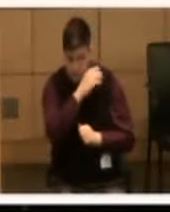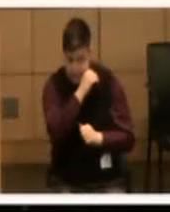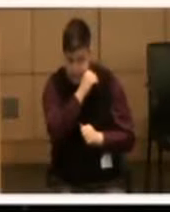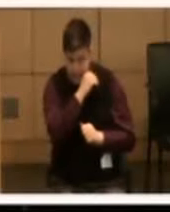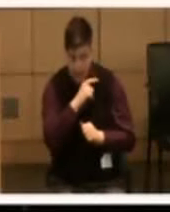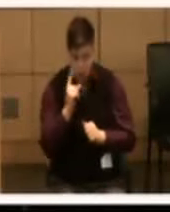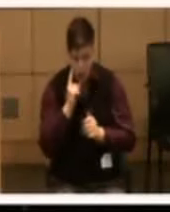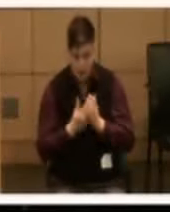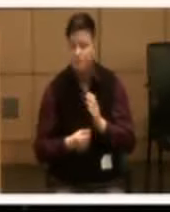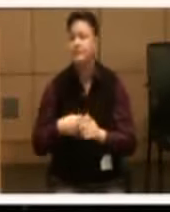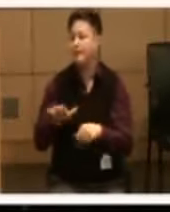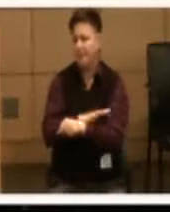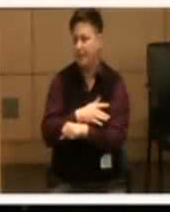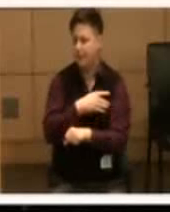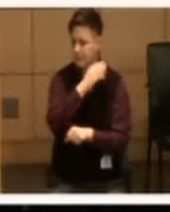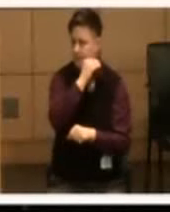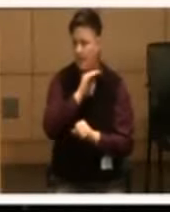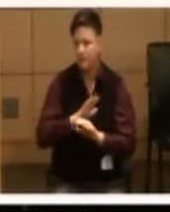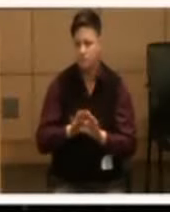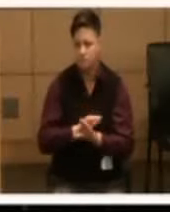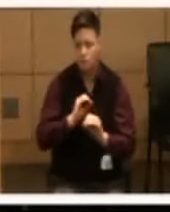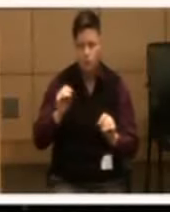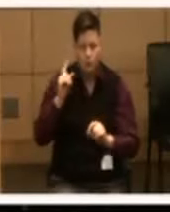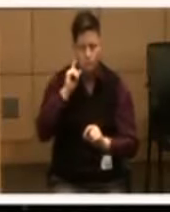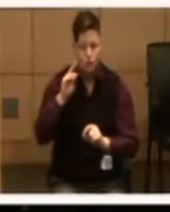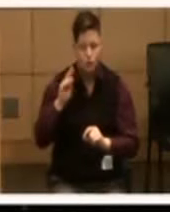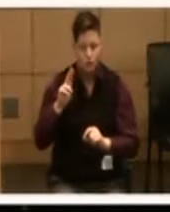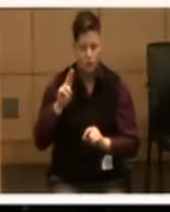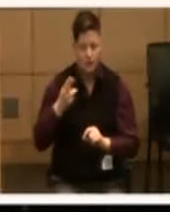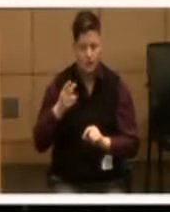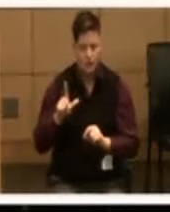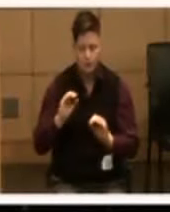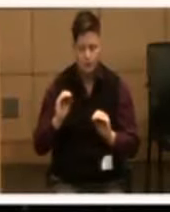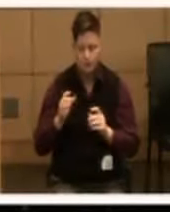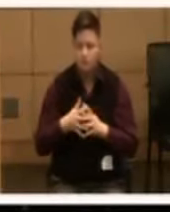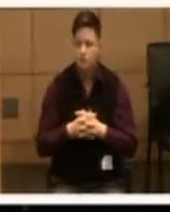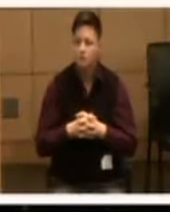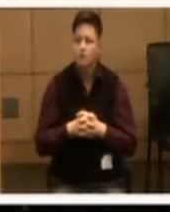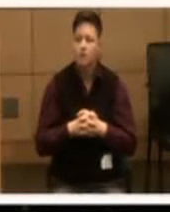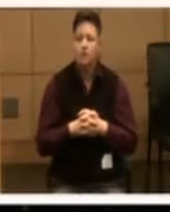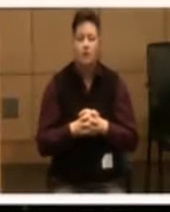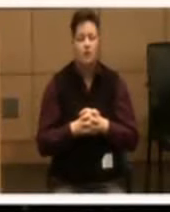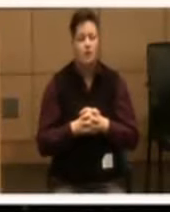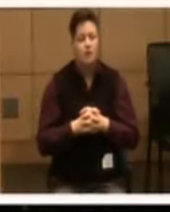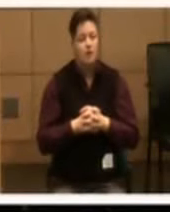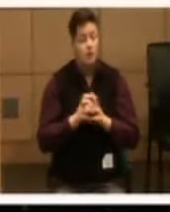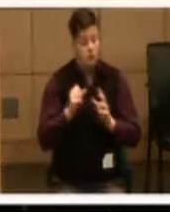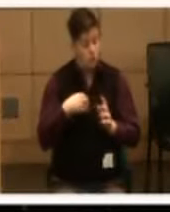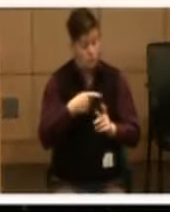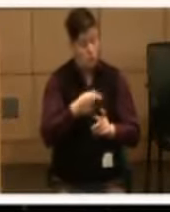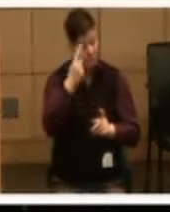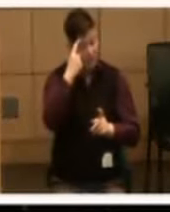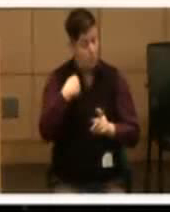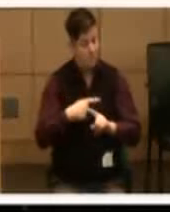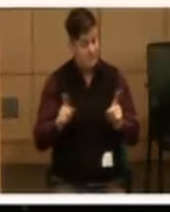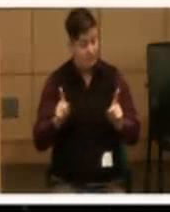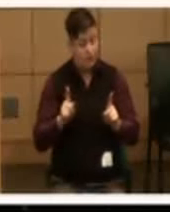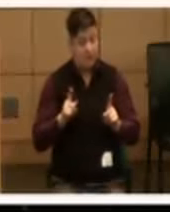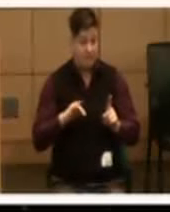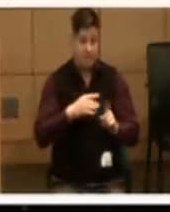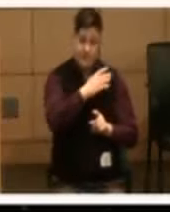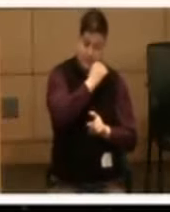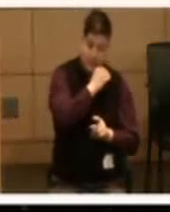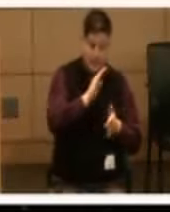you think that there may be a difference between the simulated hearing loss and the children who actually have a hearing loss, that